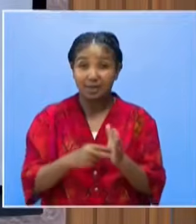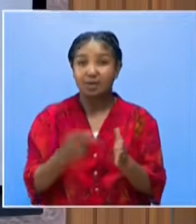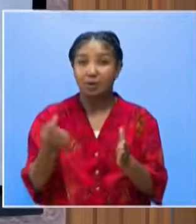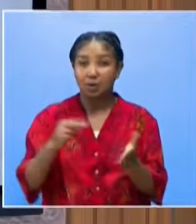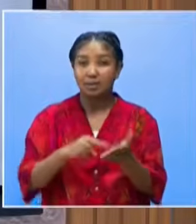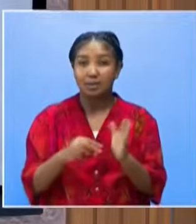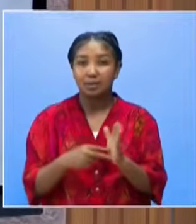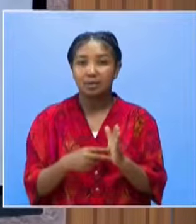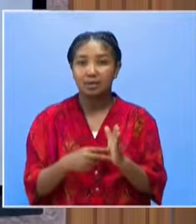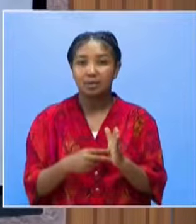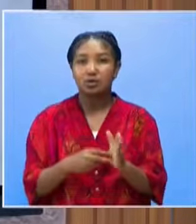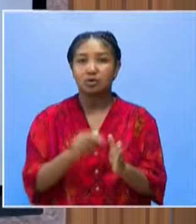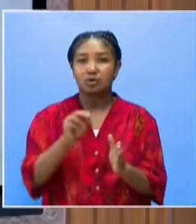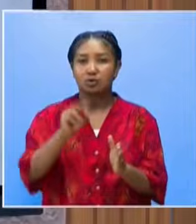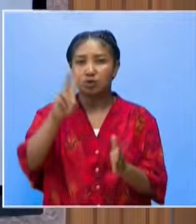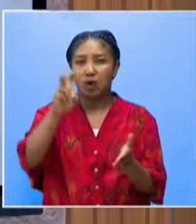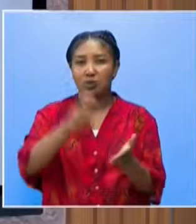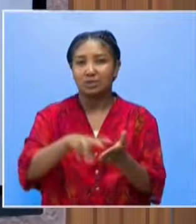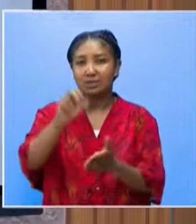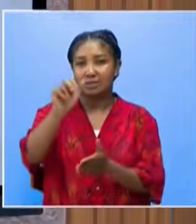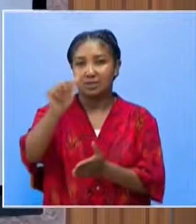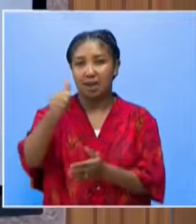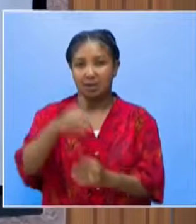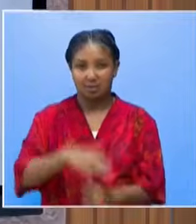that what? 2010.